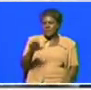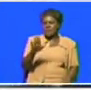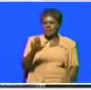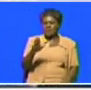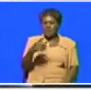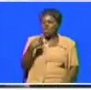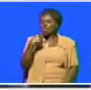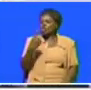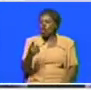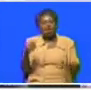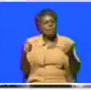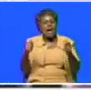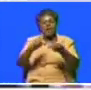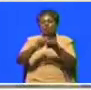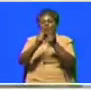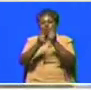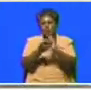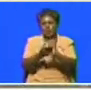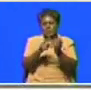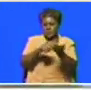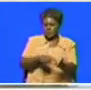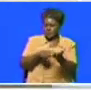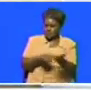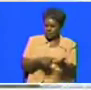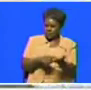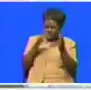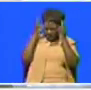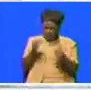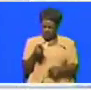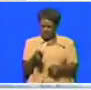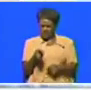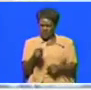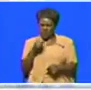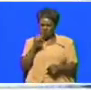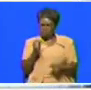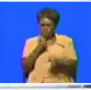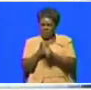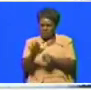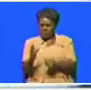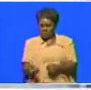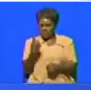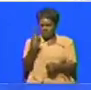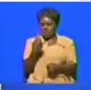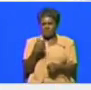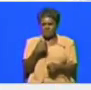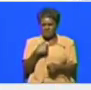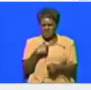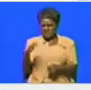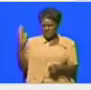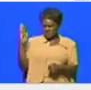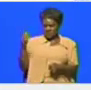been informed of any reshuffle, insisting that the move would not cow him. I'm not here because of the